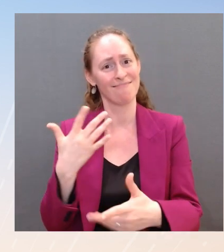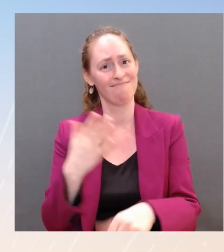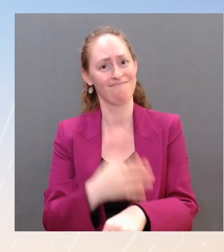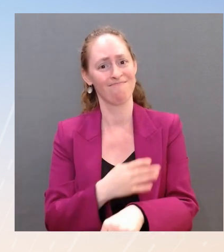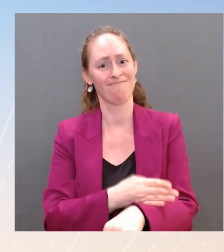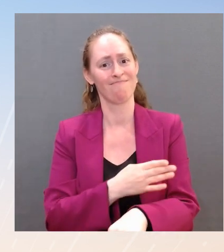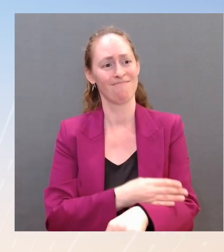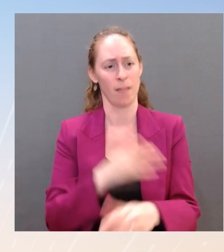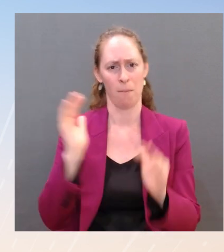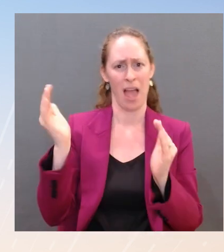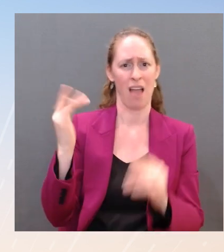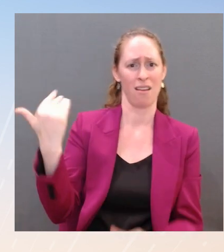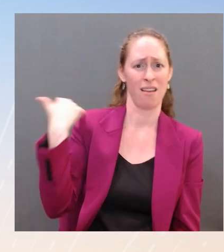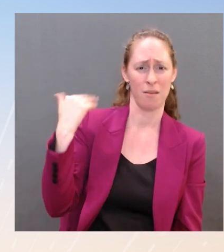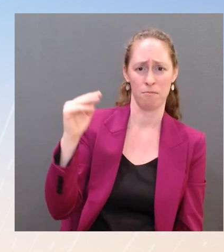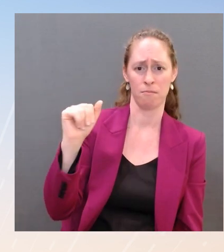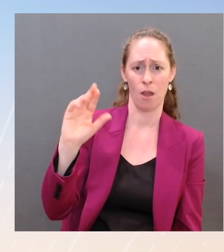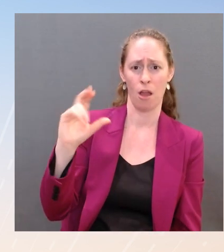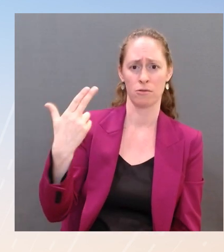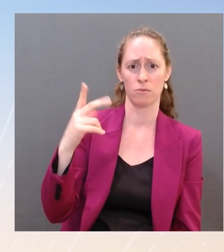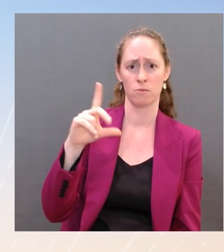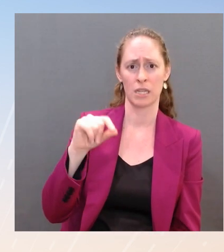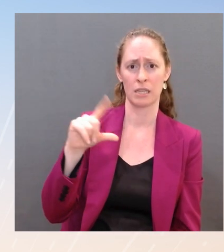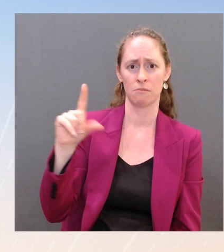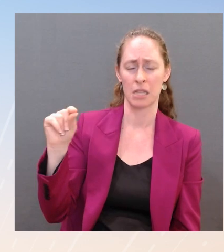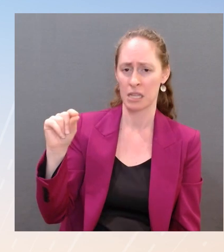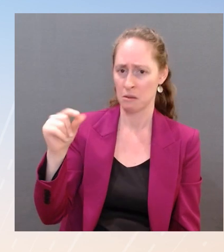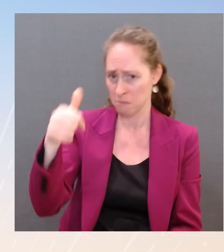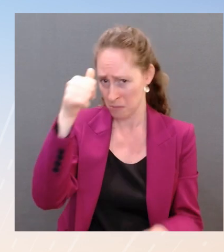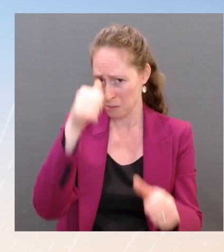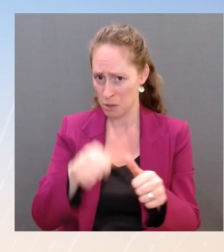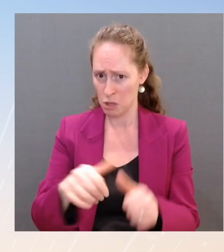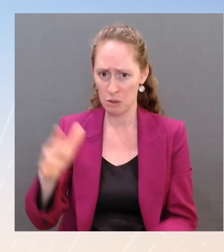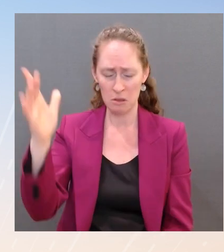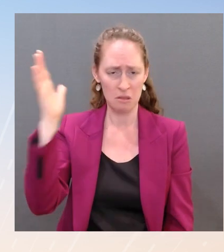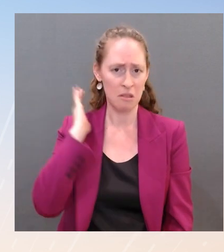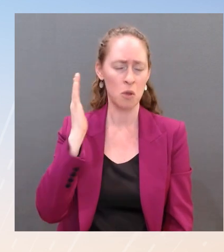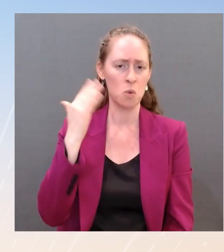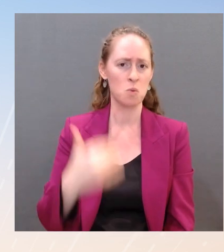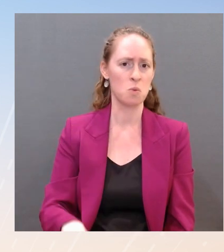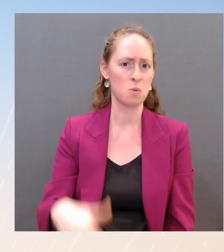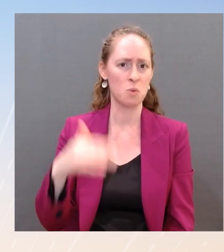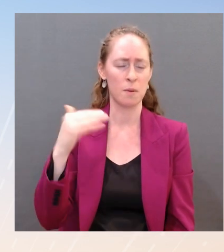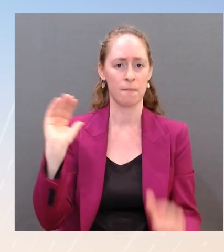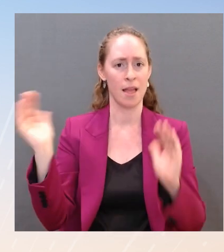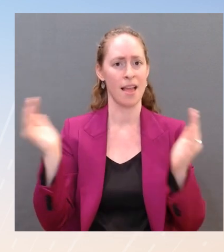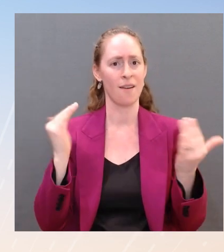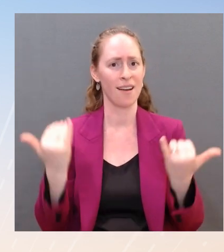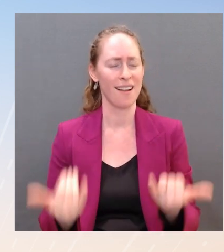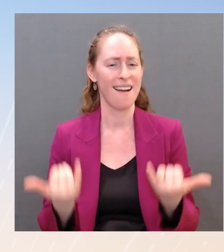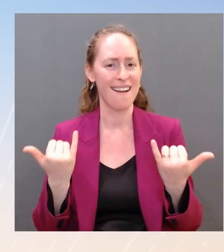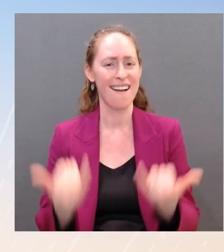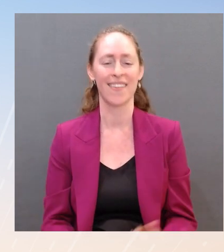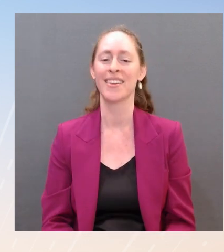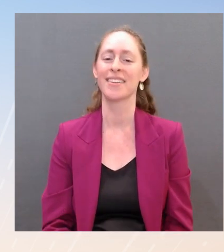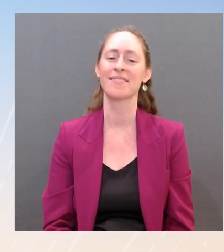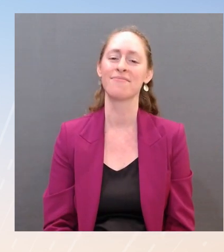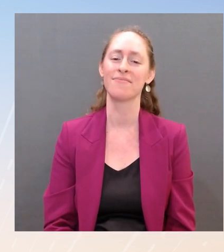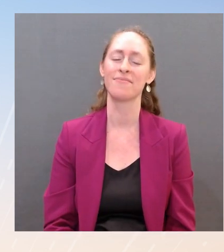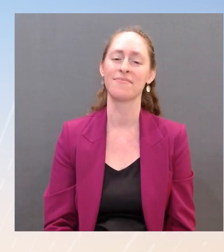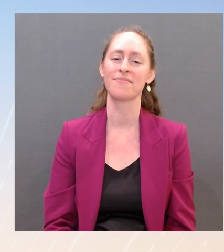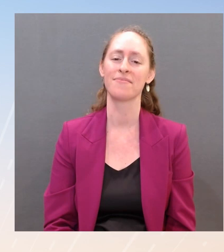were back then. You know, our world doesn't feel so small and dark any longer.